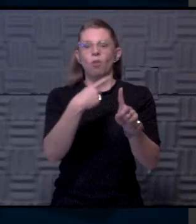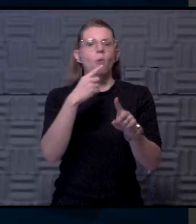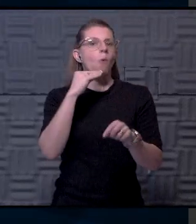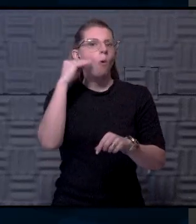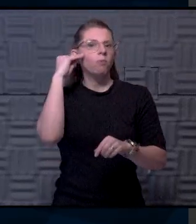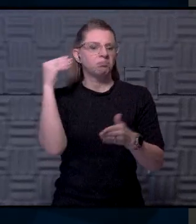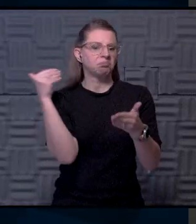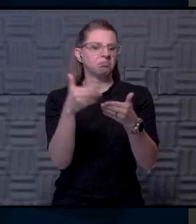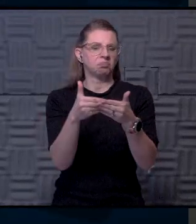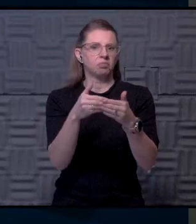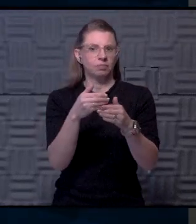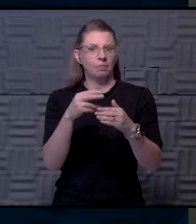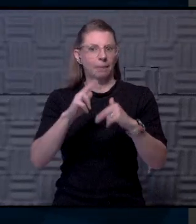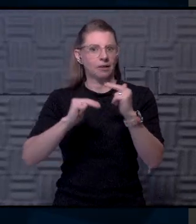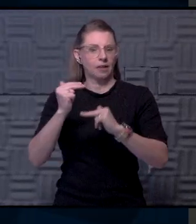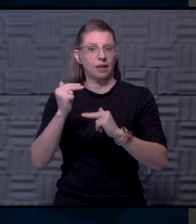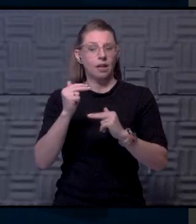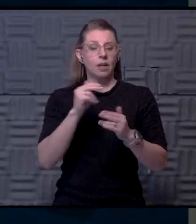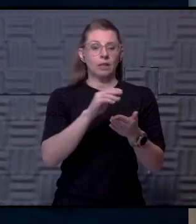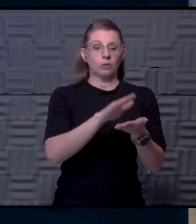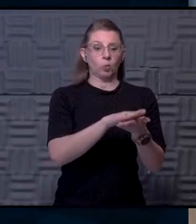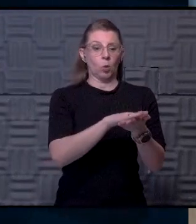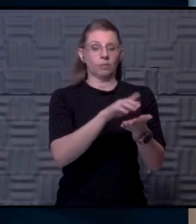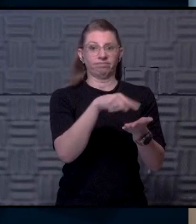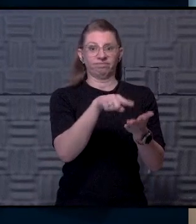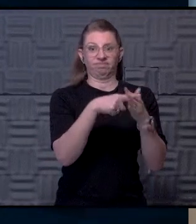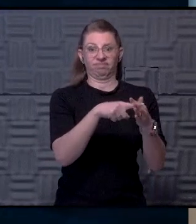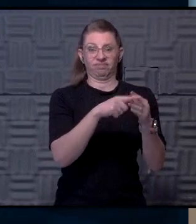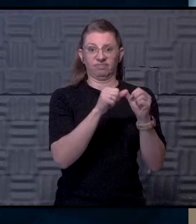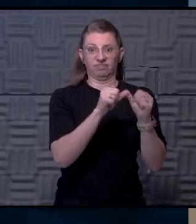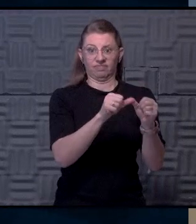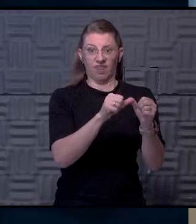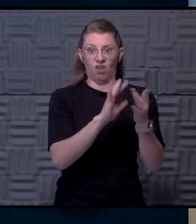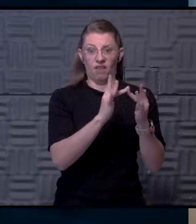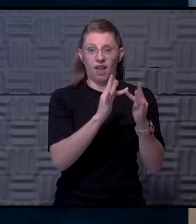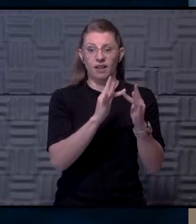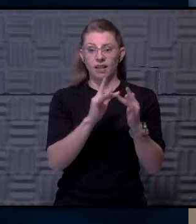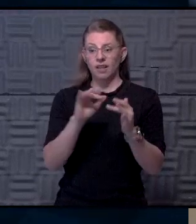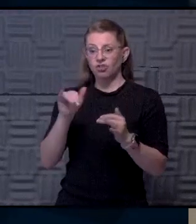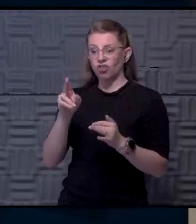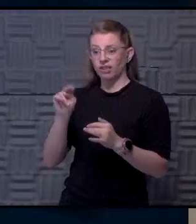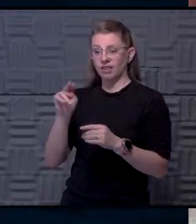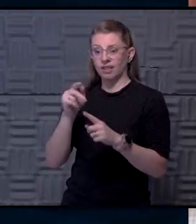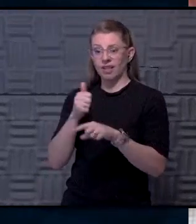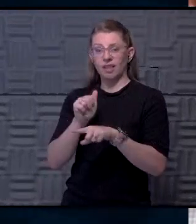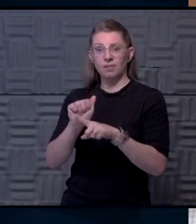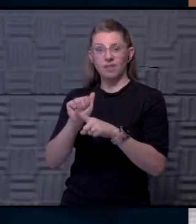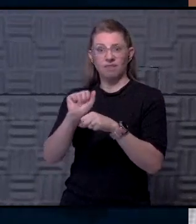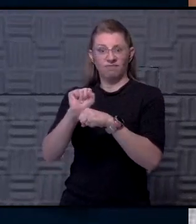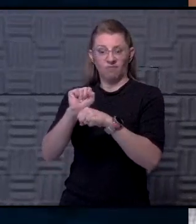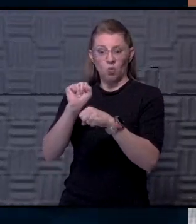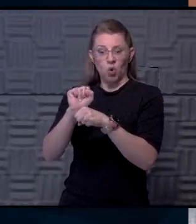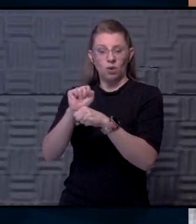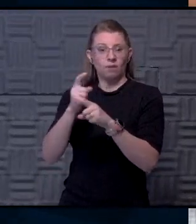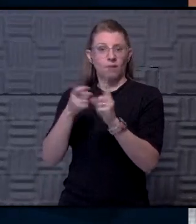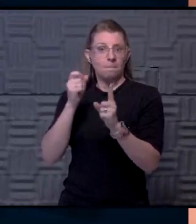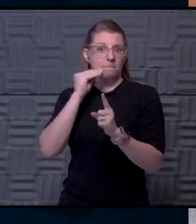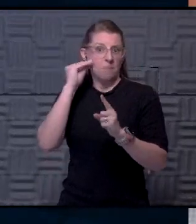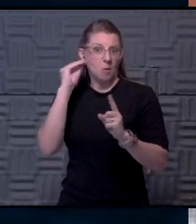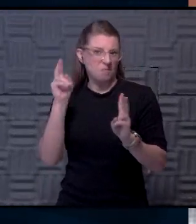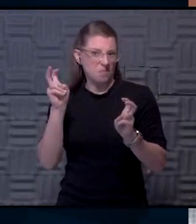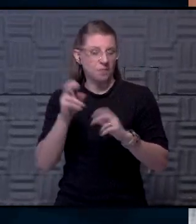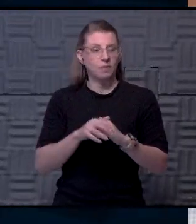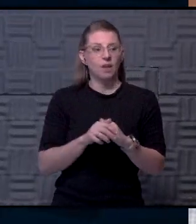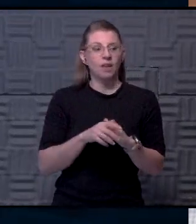the older kids continued school online, and Justin kept tabs on his business remotely. Not have to worry about